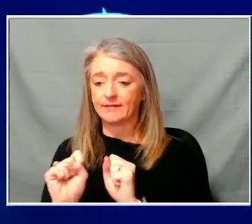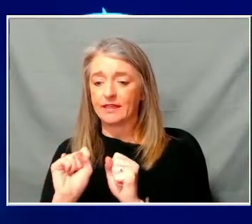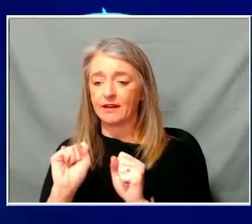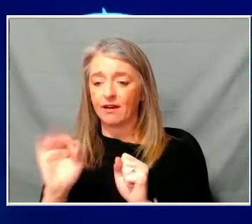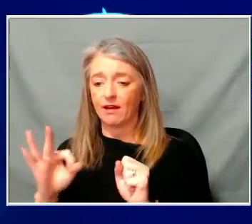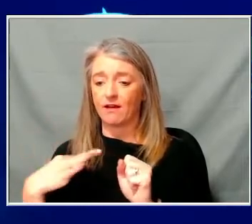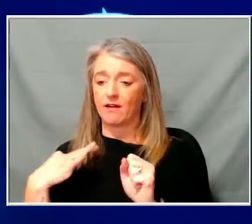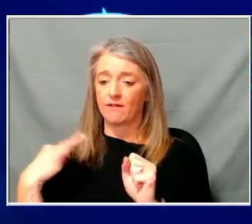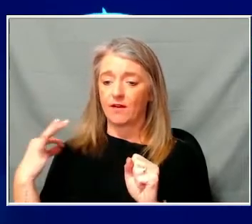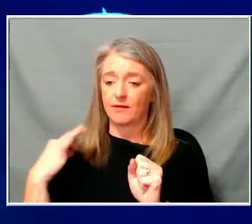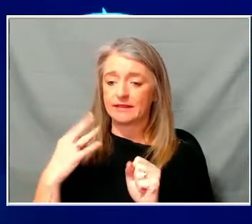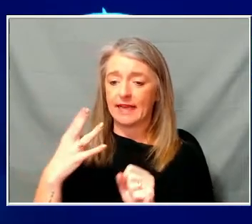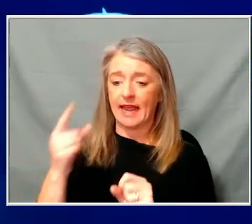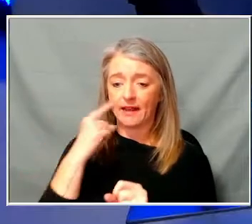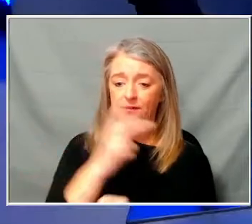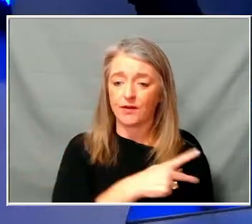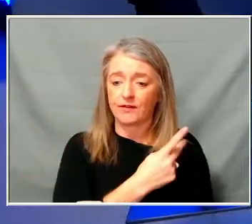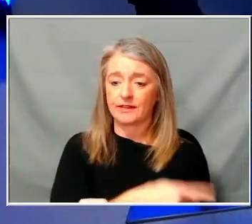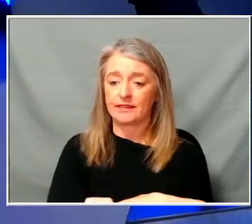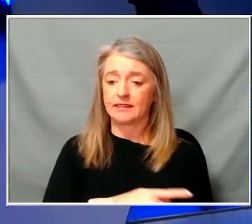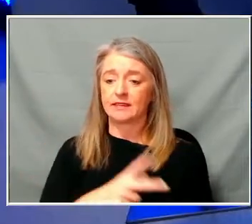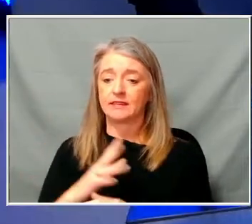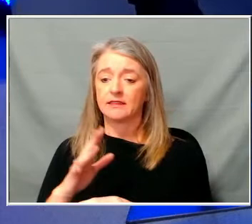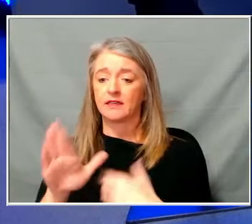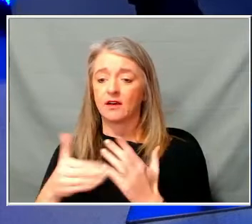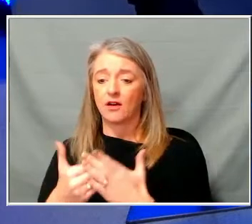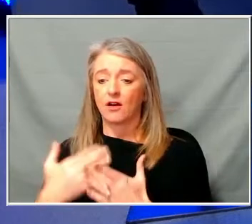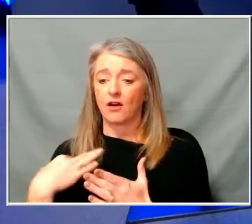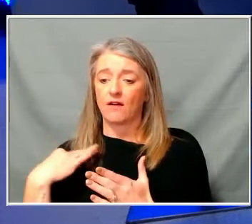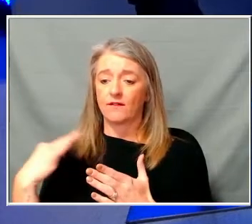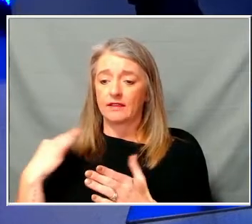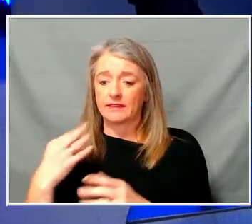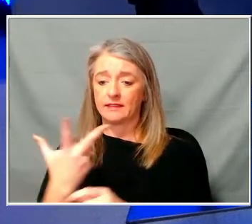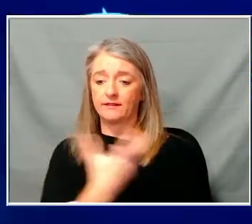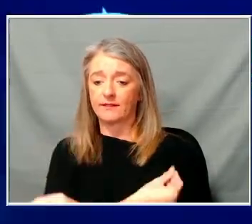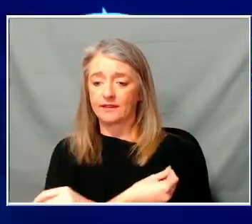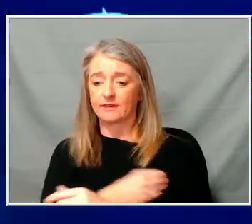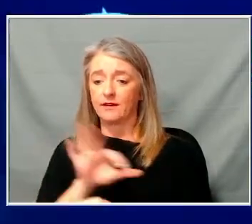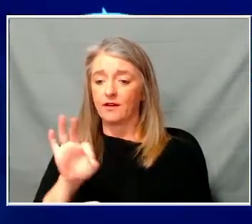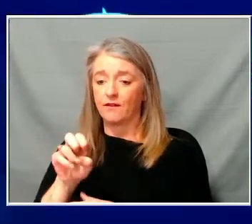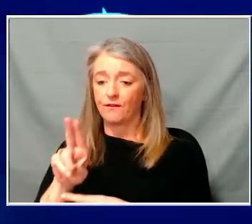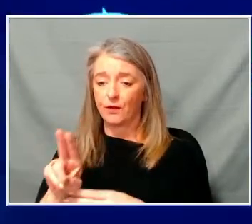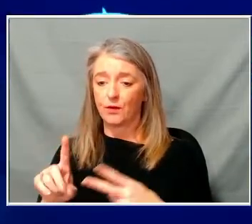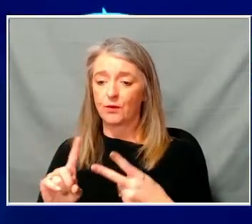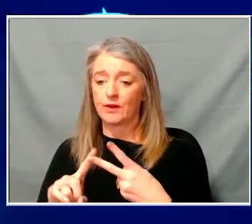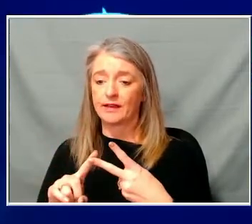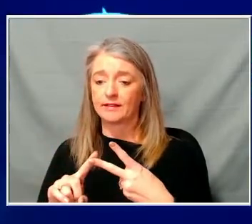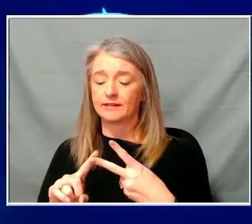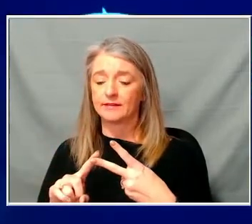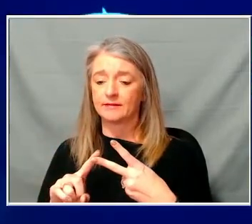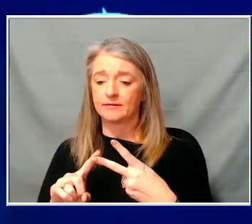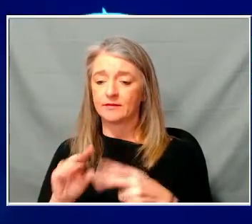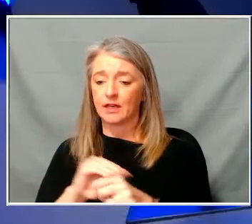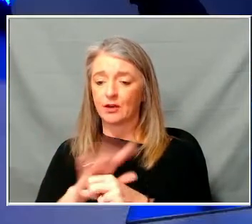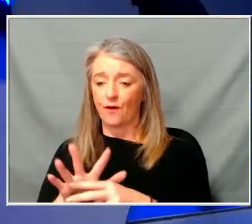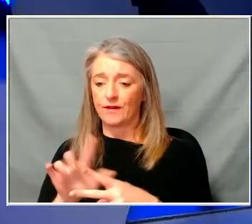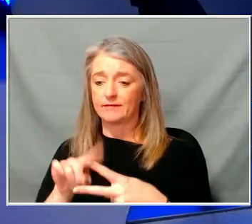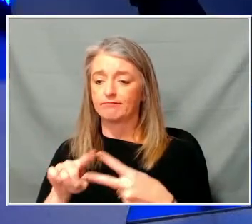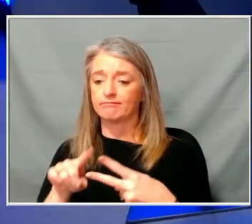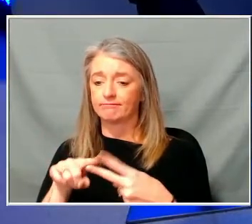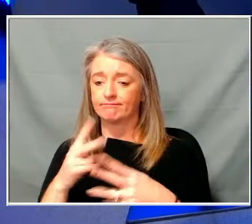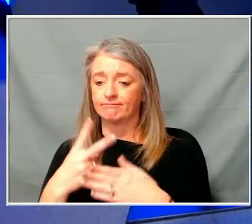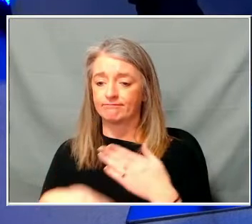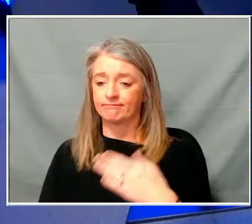for our patients. And they are vaccinated? And they are, yes, and they are vaccinated, both flu and COVID.